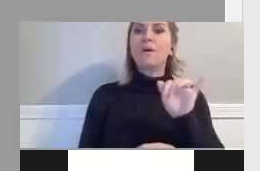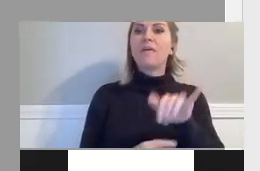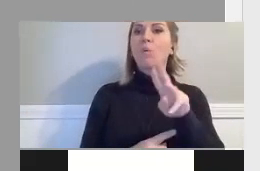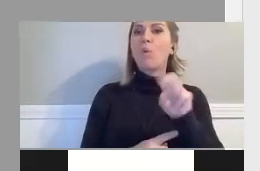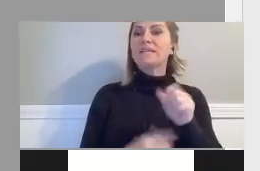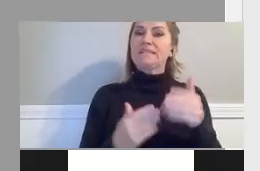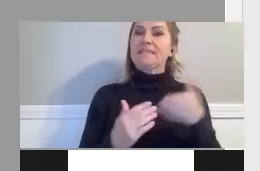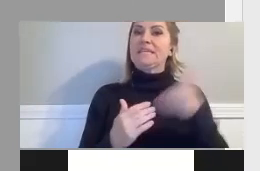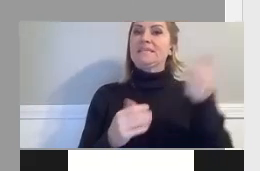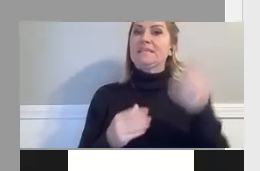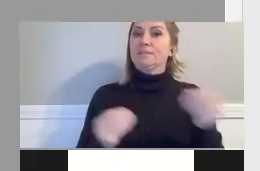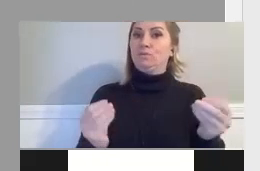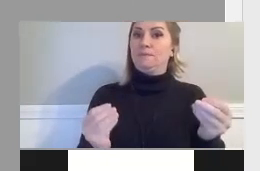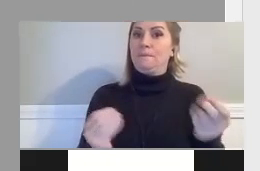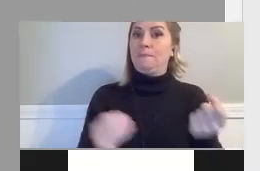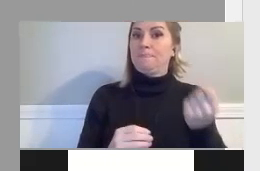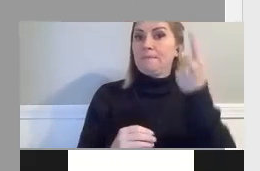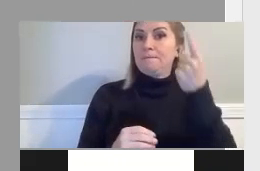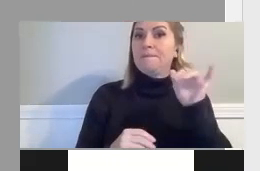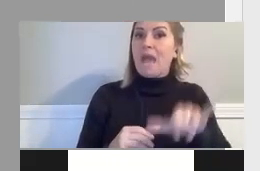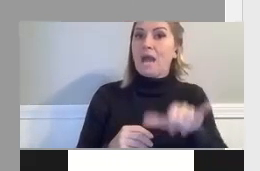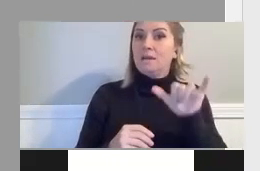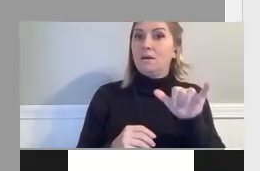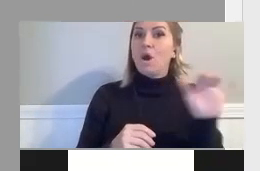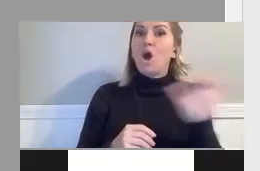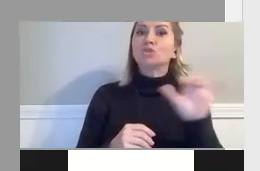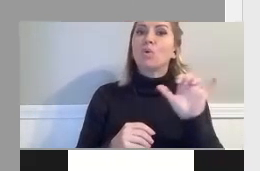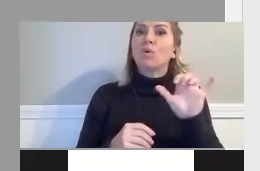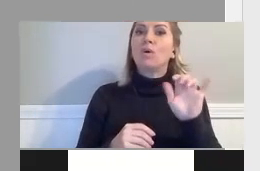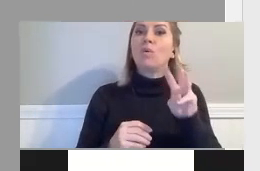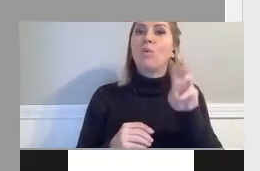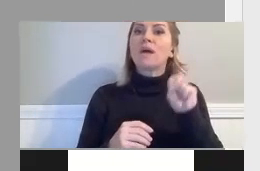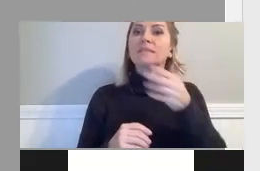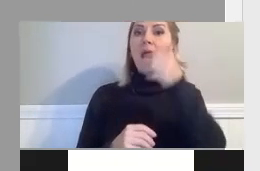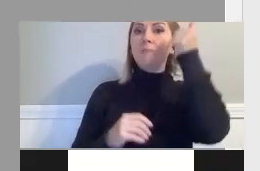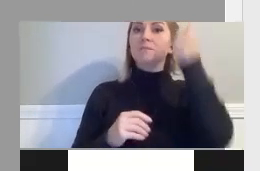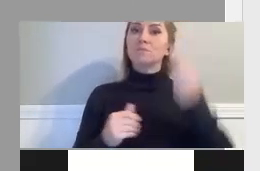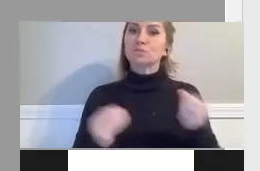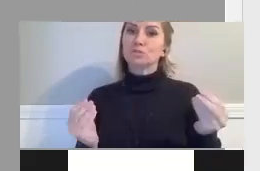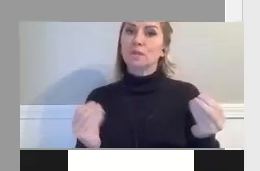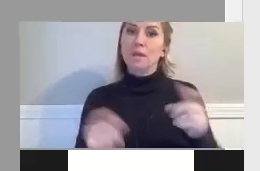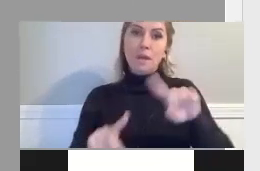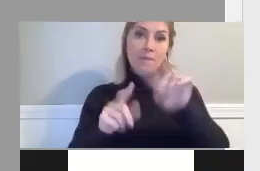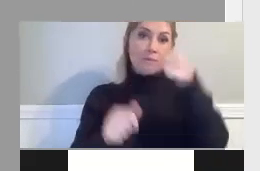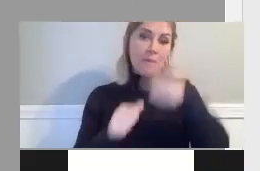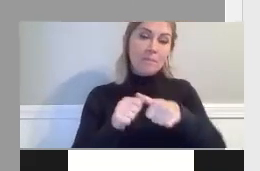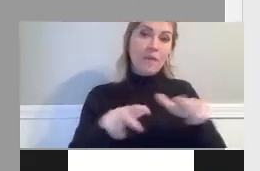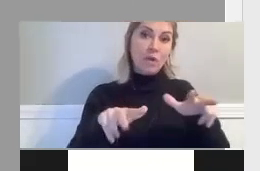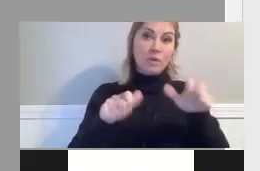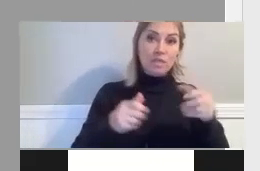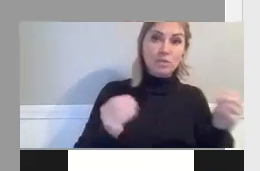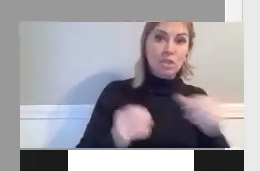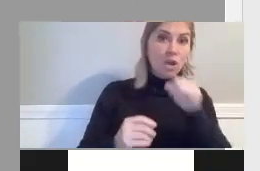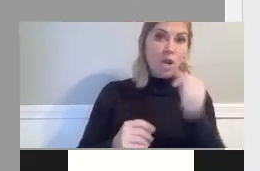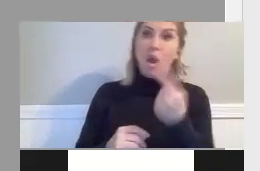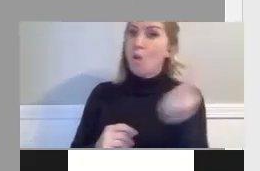easy solution, but it also ended up being the optimal solution. But remember that greedy solutions are not always